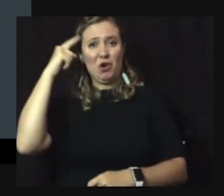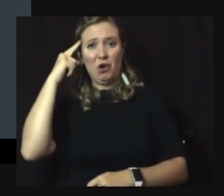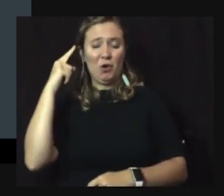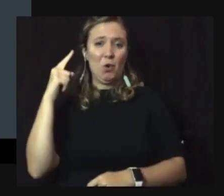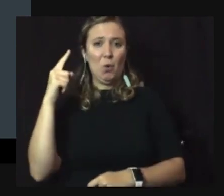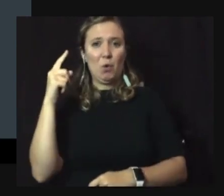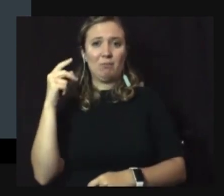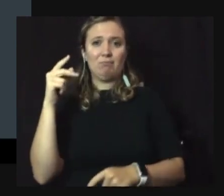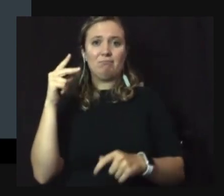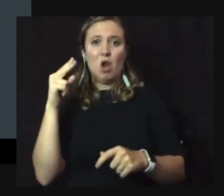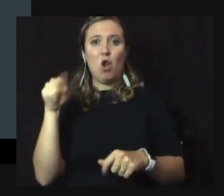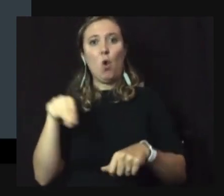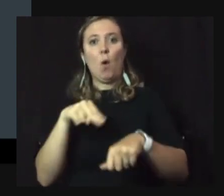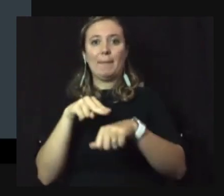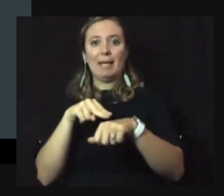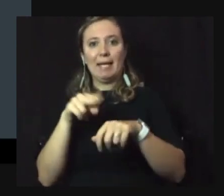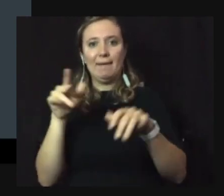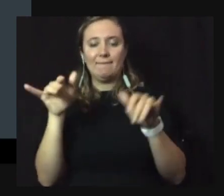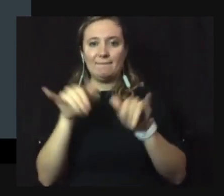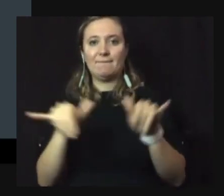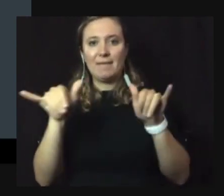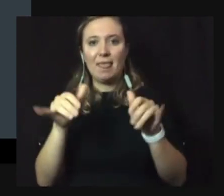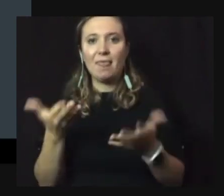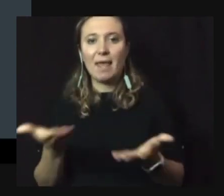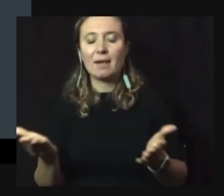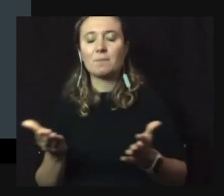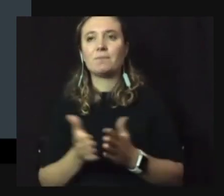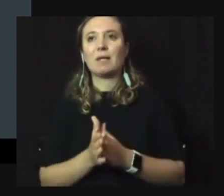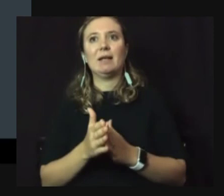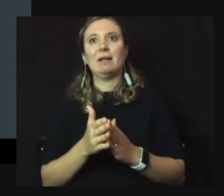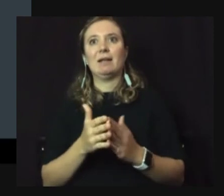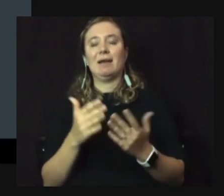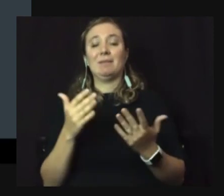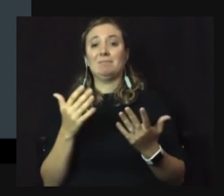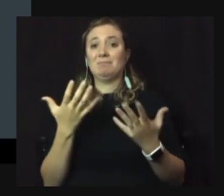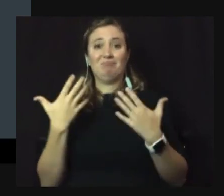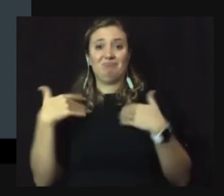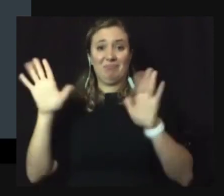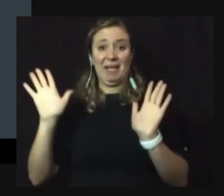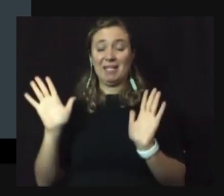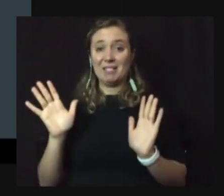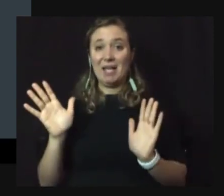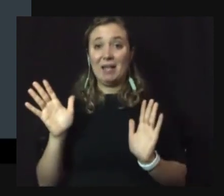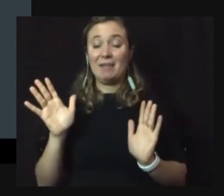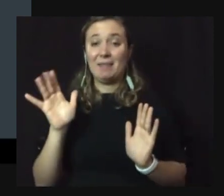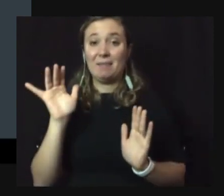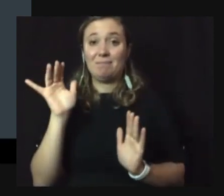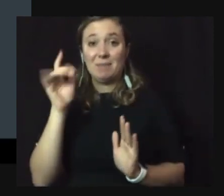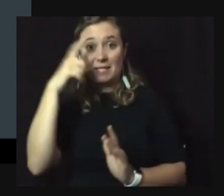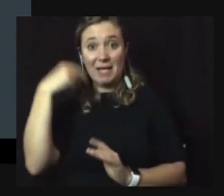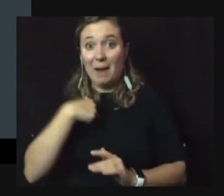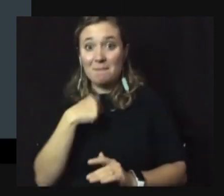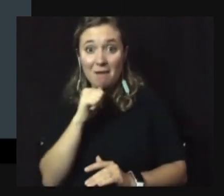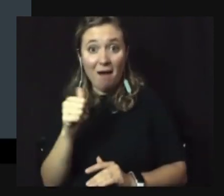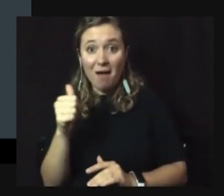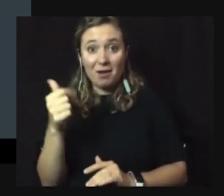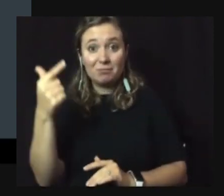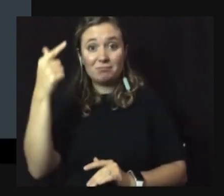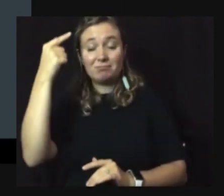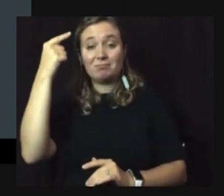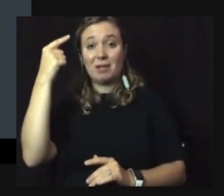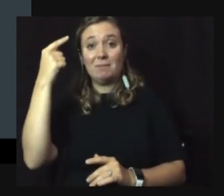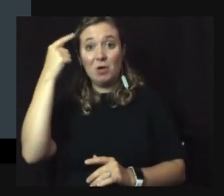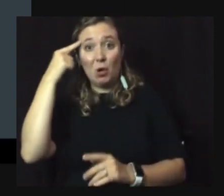it. And that's exactly how I'm supposed to be because I'm autistic. We homeschool, so homeschool rocks,